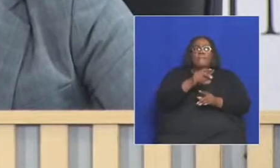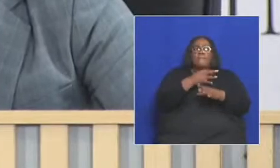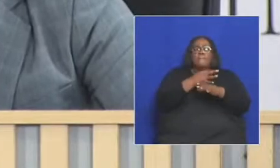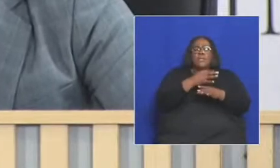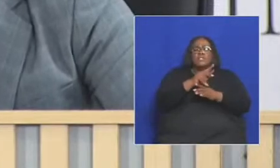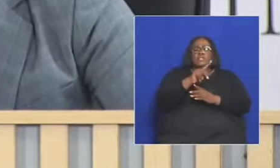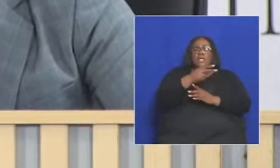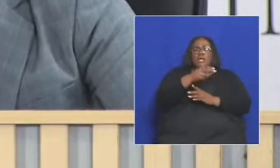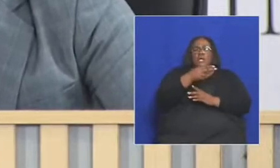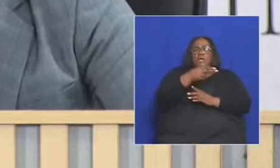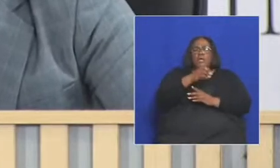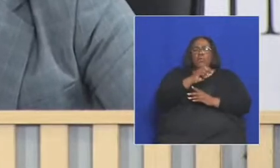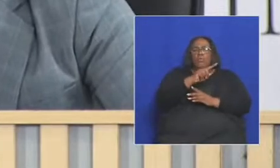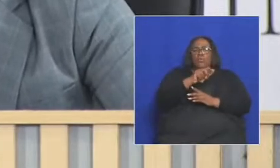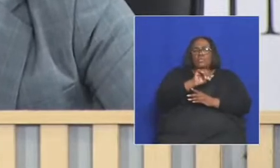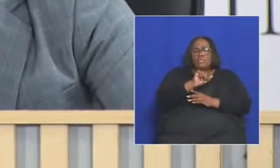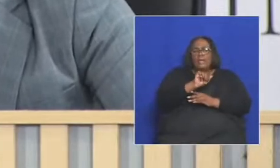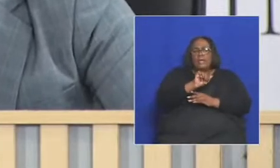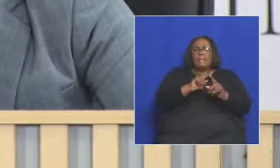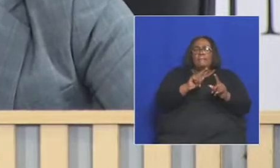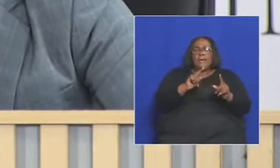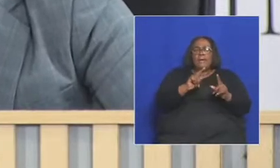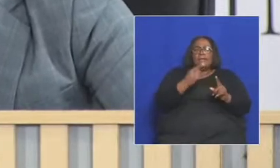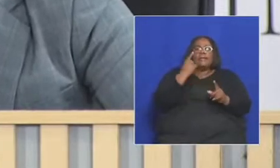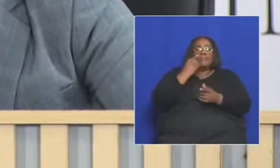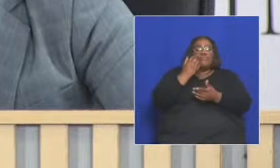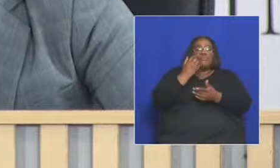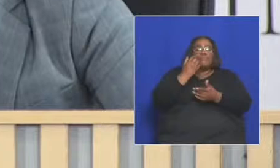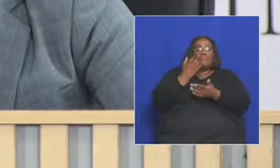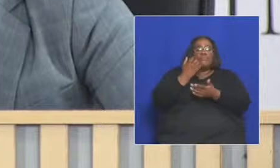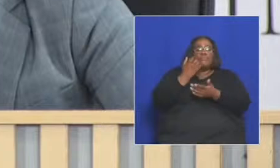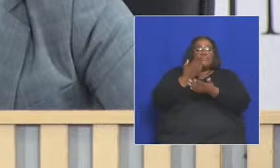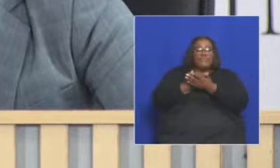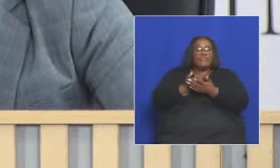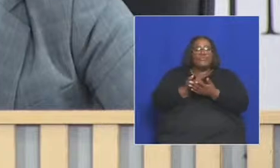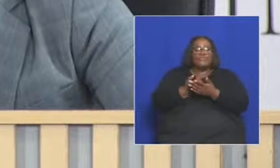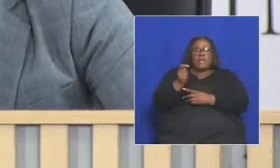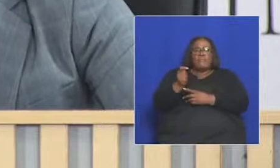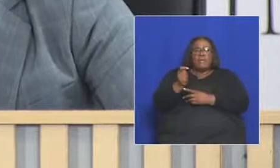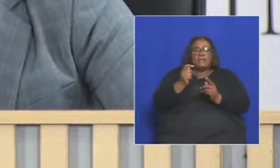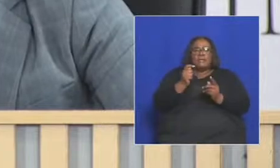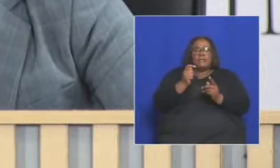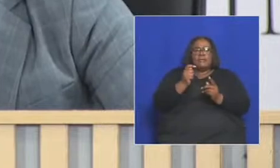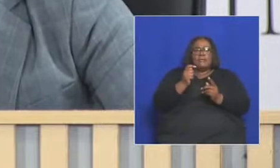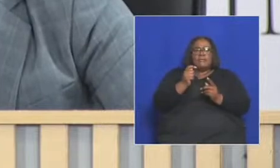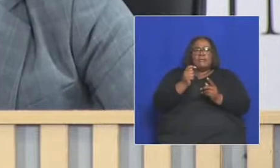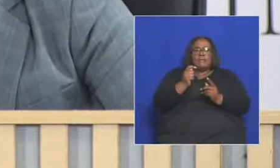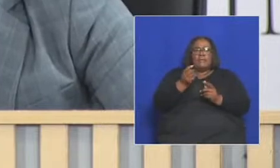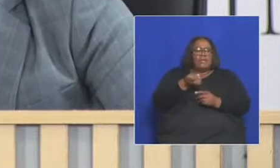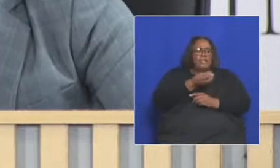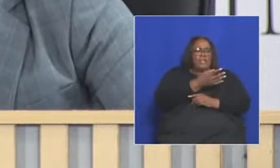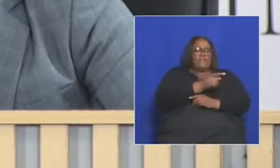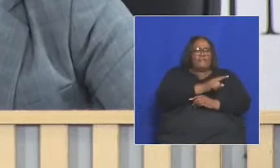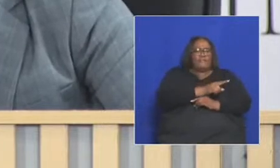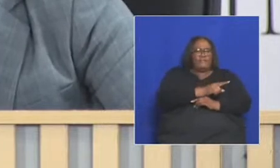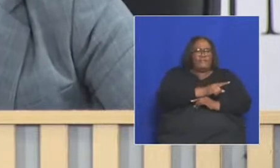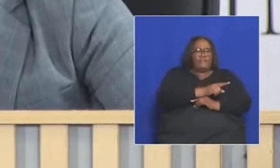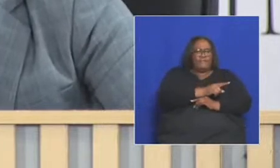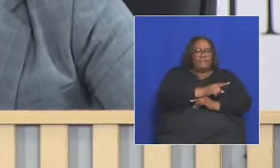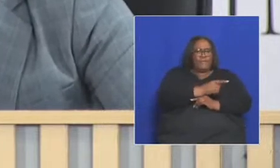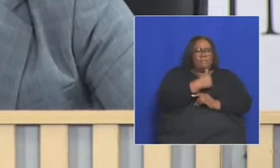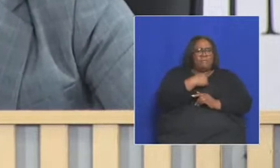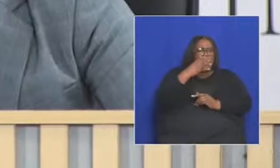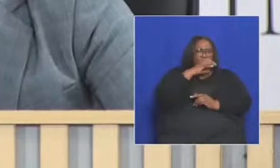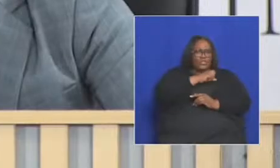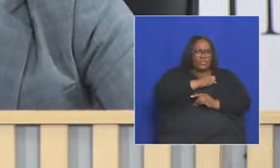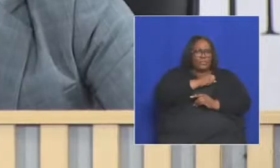sent them to Mr. Msibi. Why? I will assume that maybe Mr. Maumela asked me to